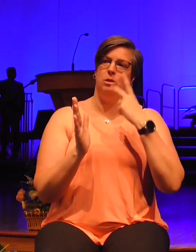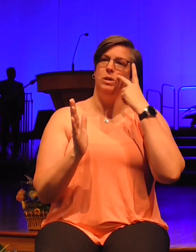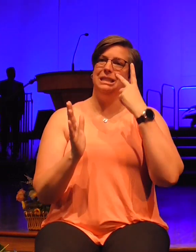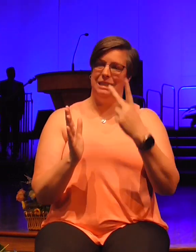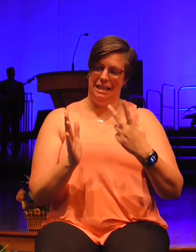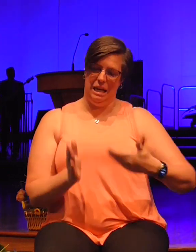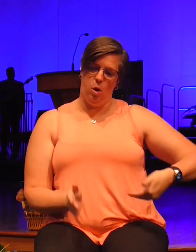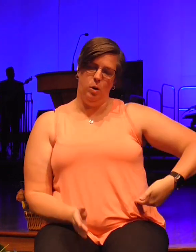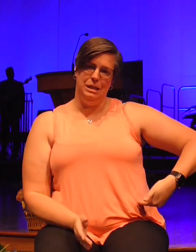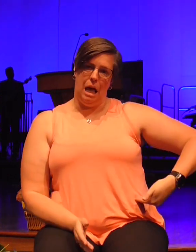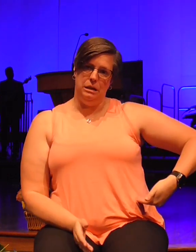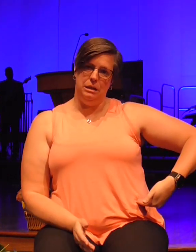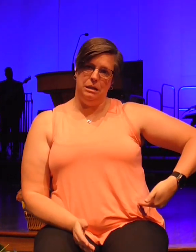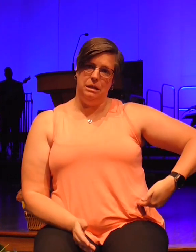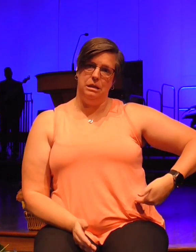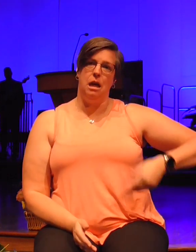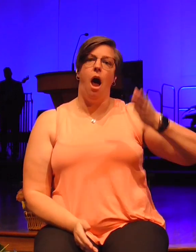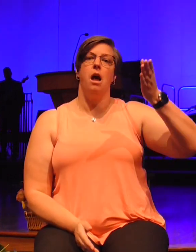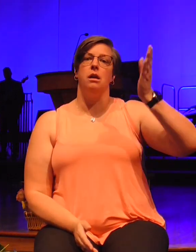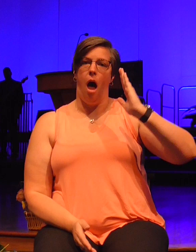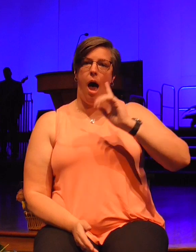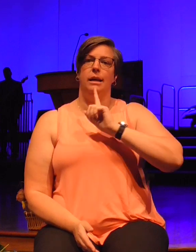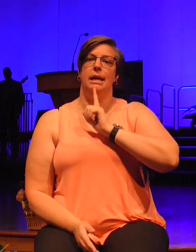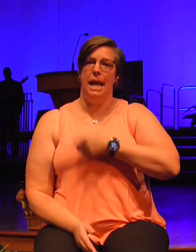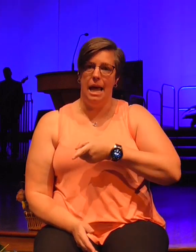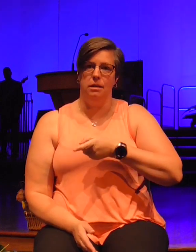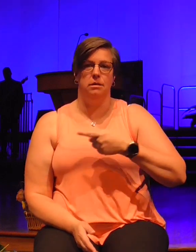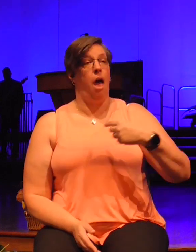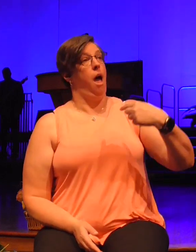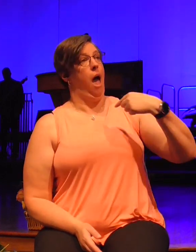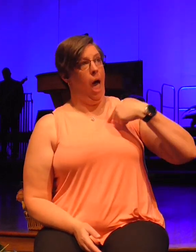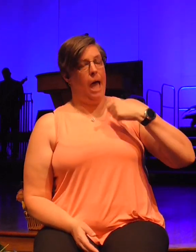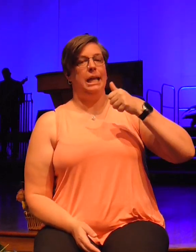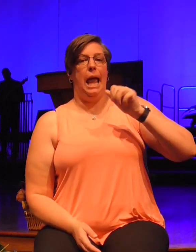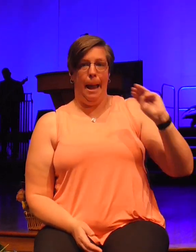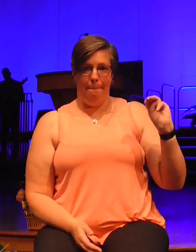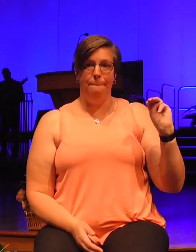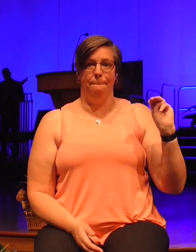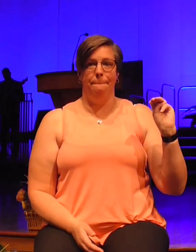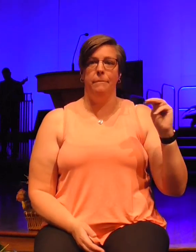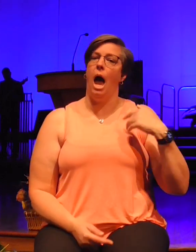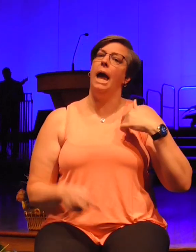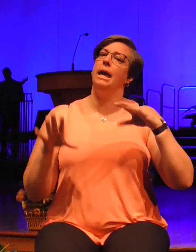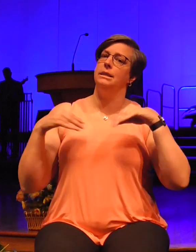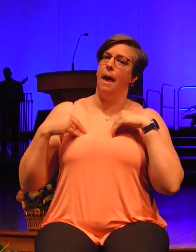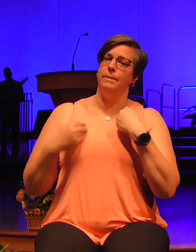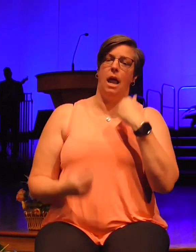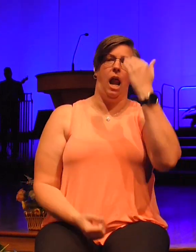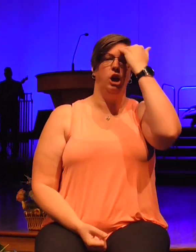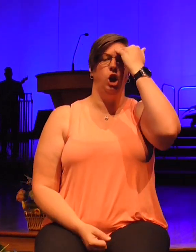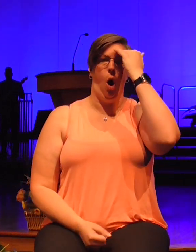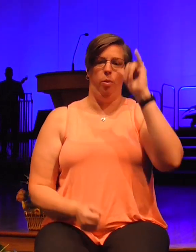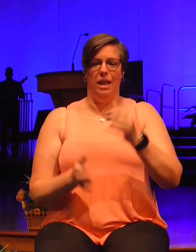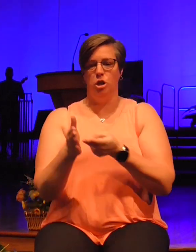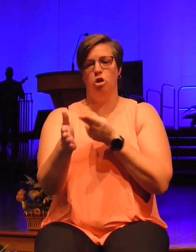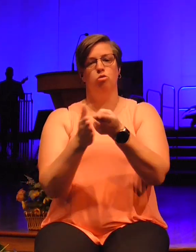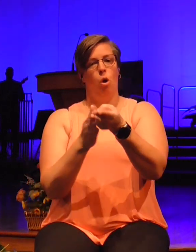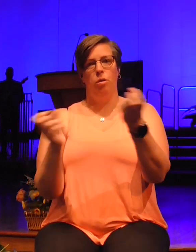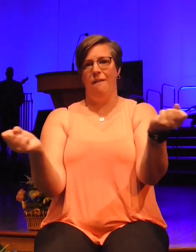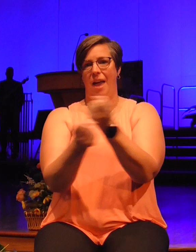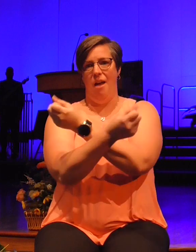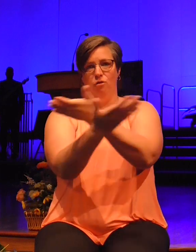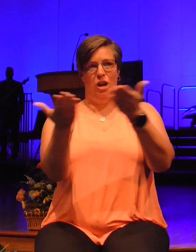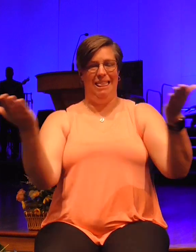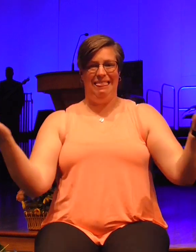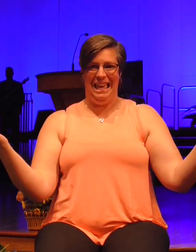sense that God is, I am. And I accept and know that this is the truth of every being within the sound of